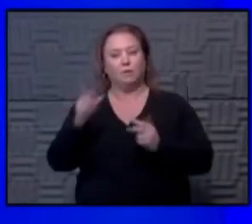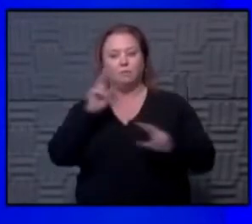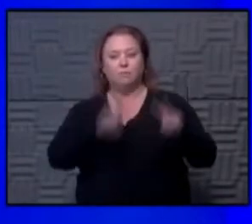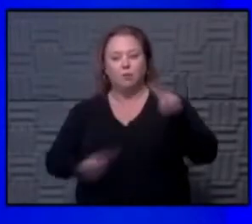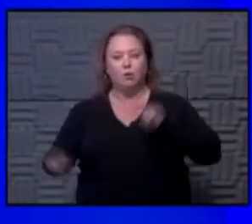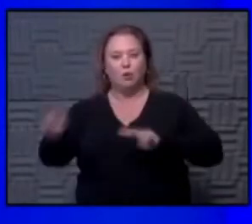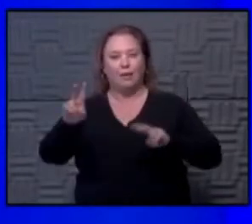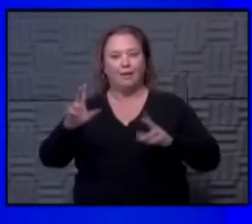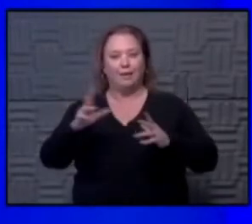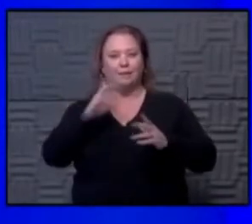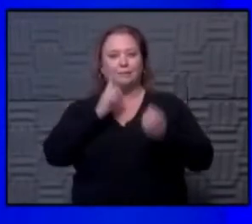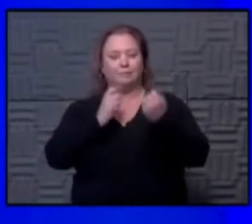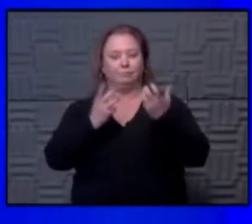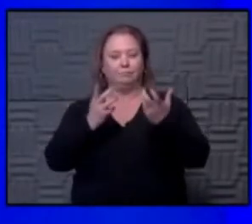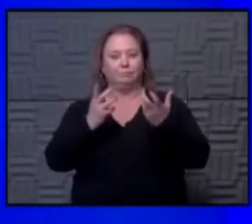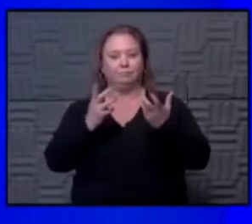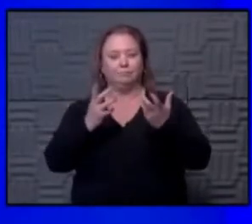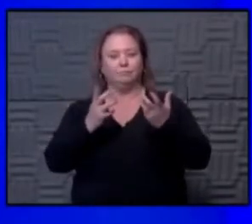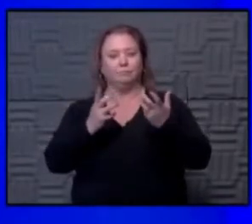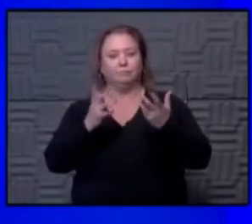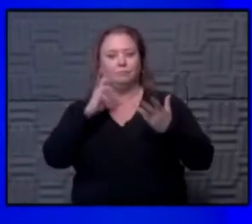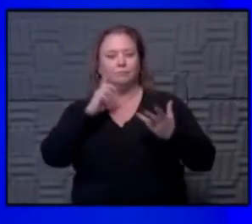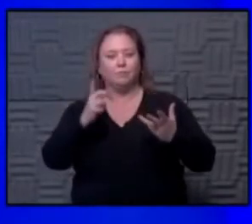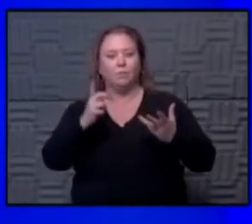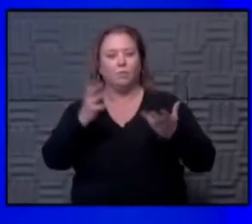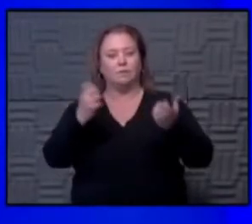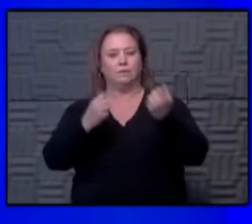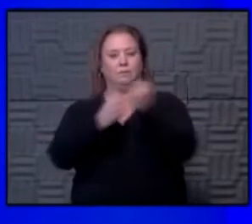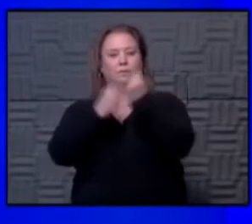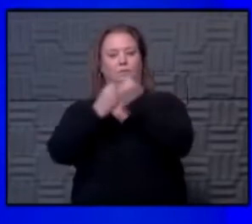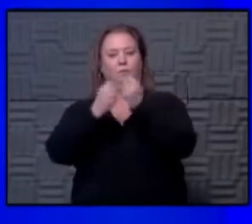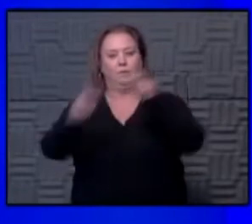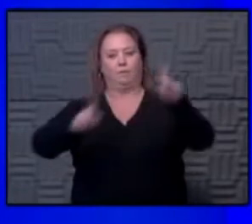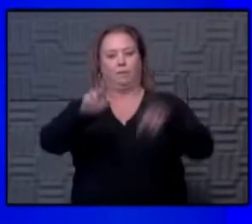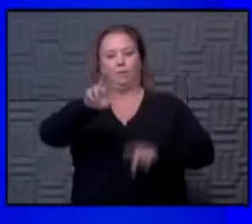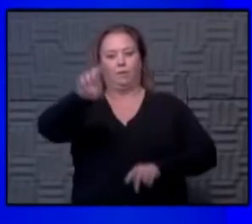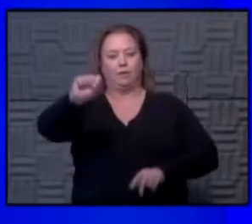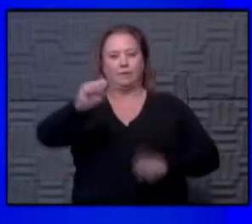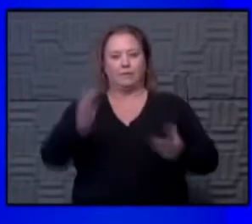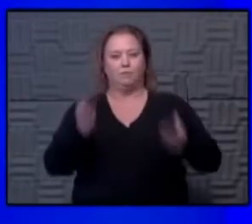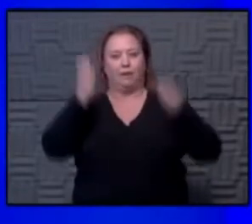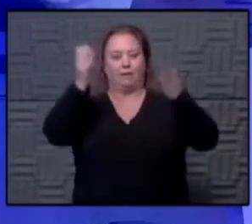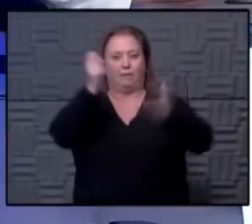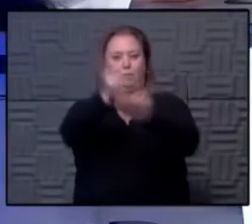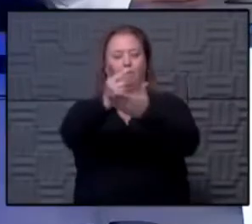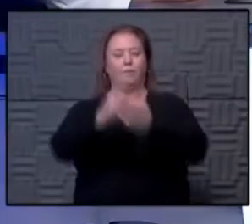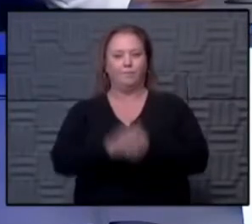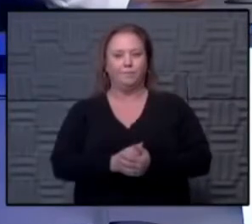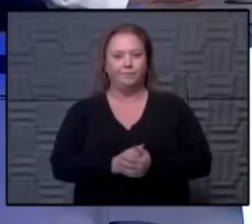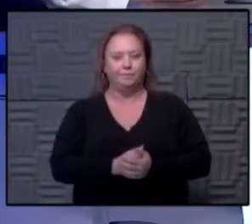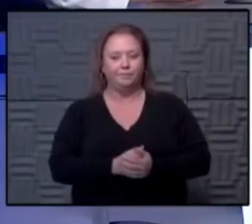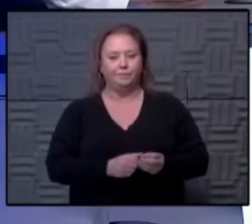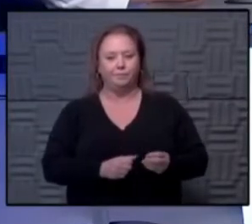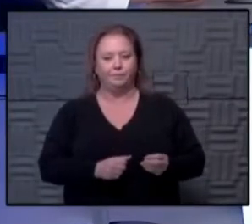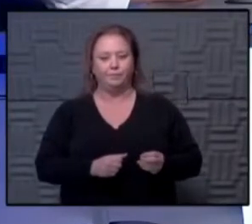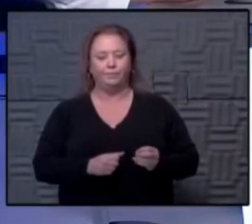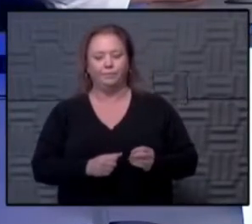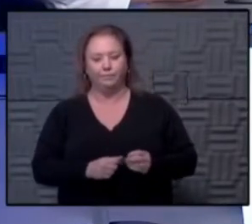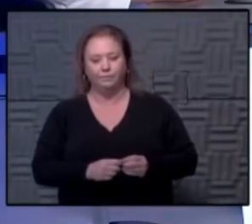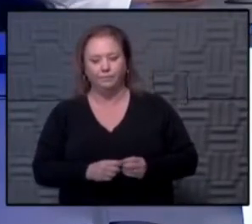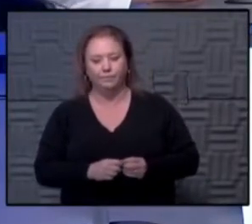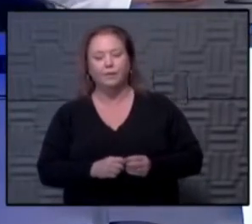looking out for us, the people, the citizens of the United States, in actually recommending approval. Yeah, I think Dana's